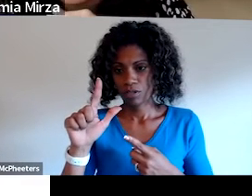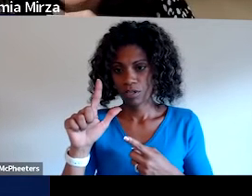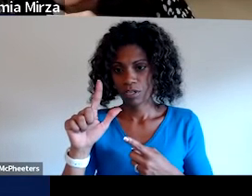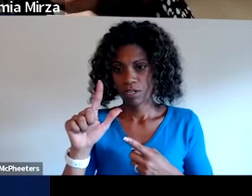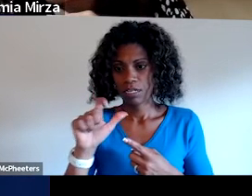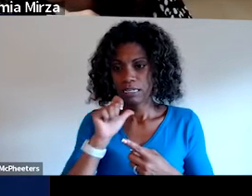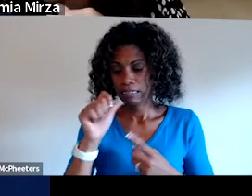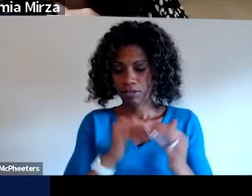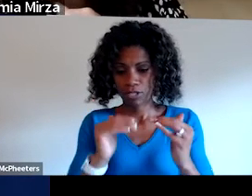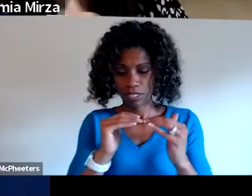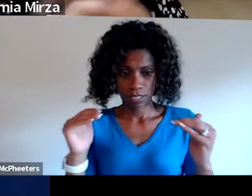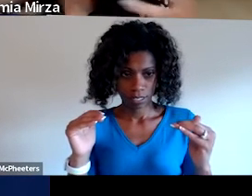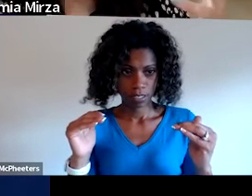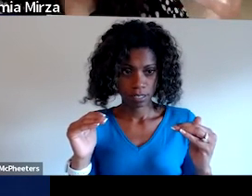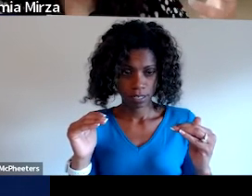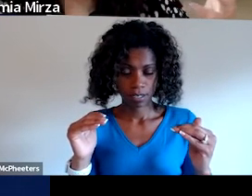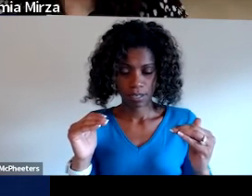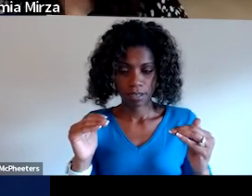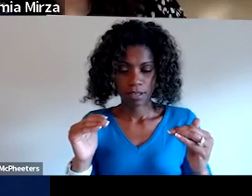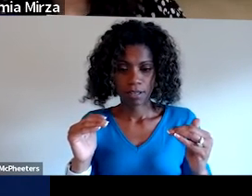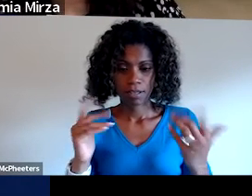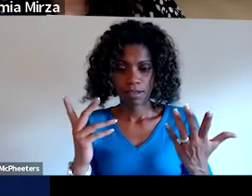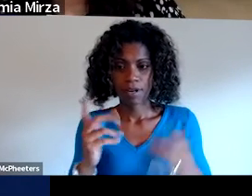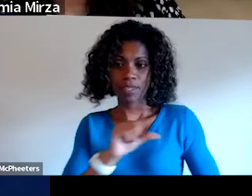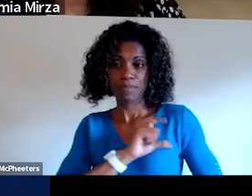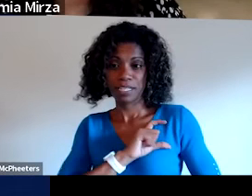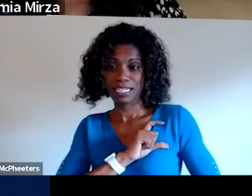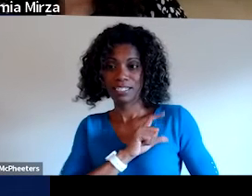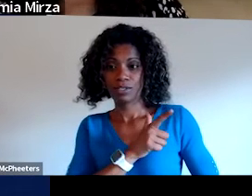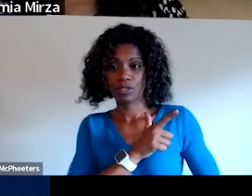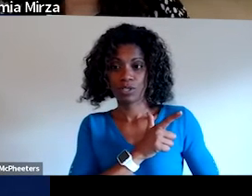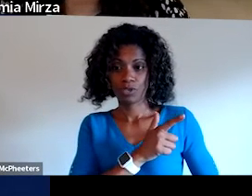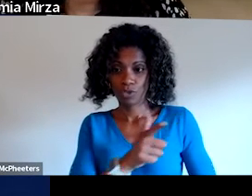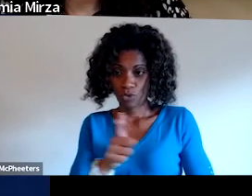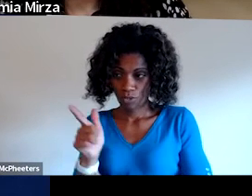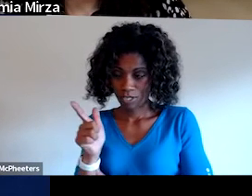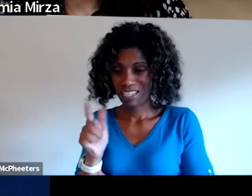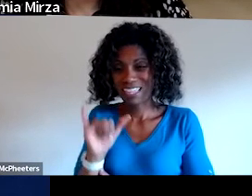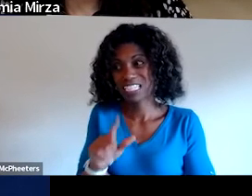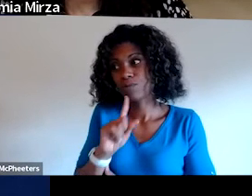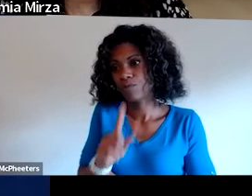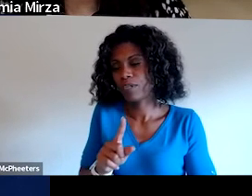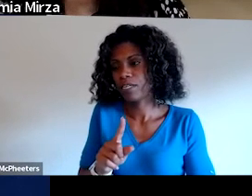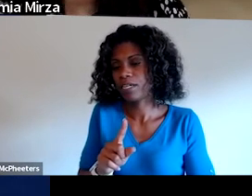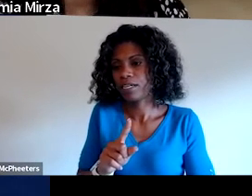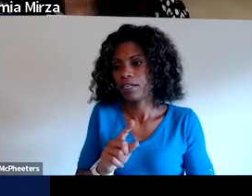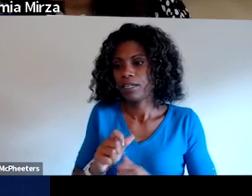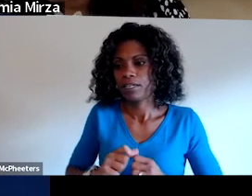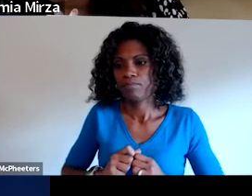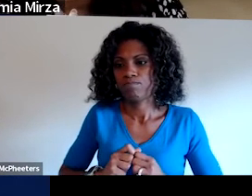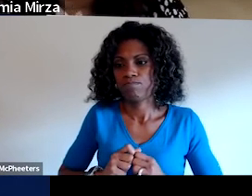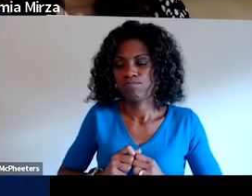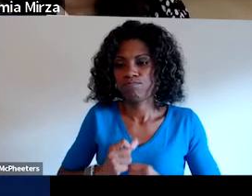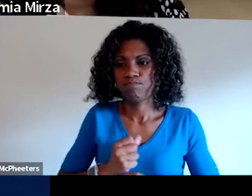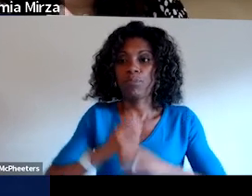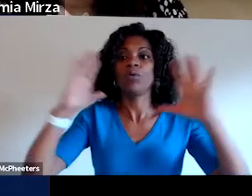law enforcement, which again, we know is what really spurred all of this in the last few years. In 2020,